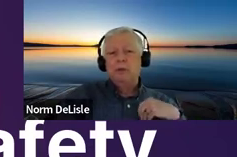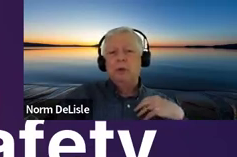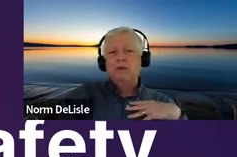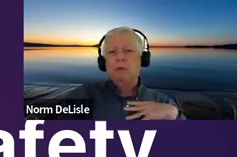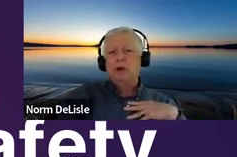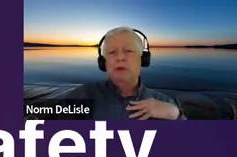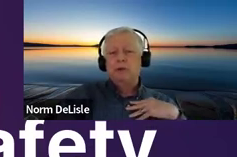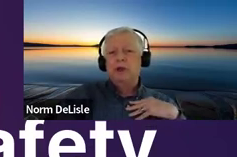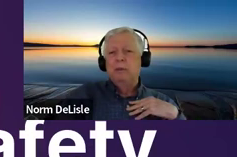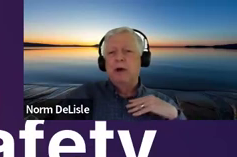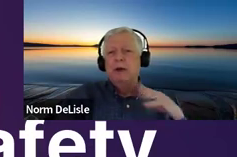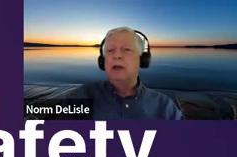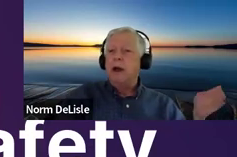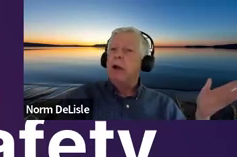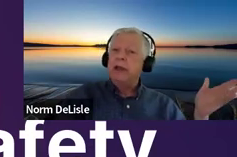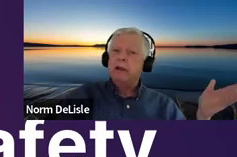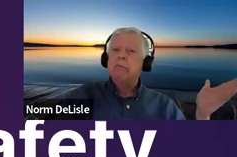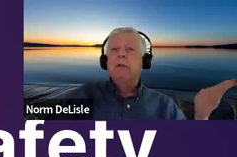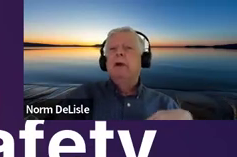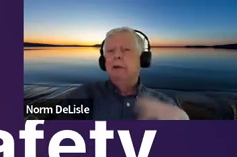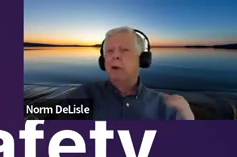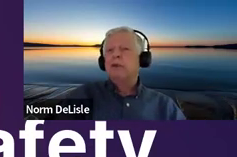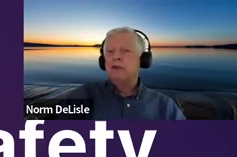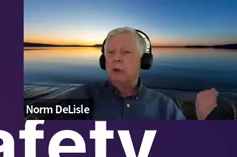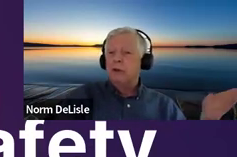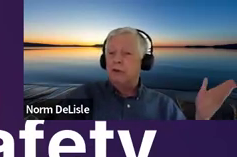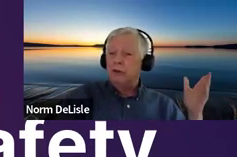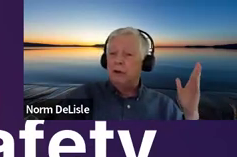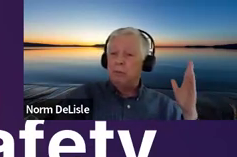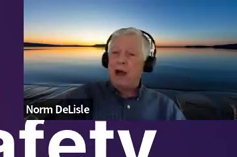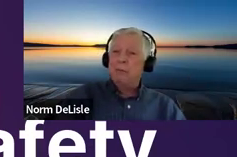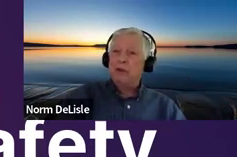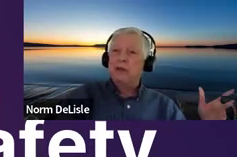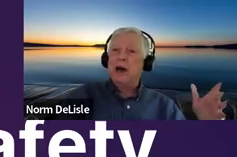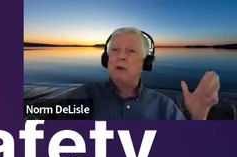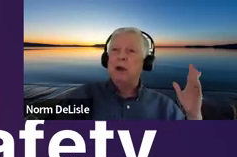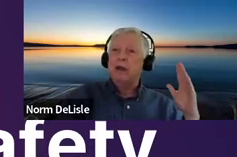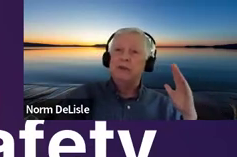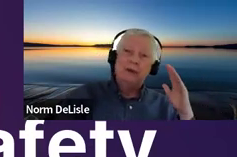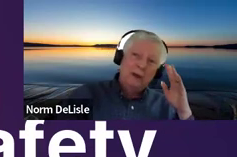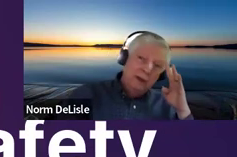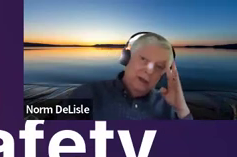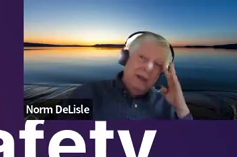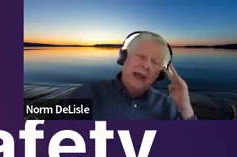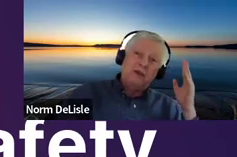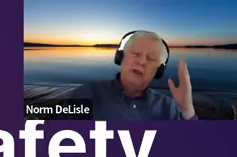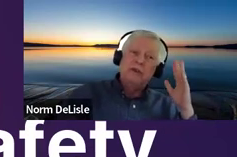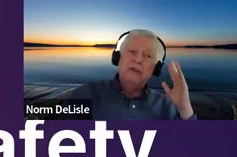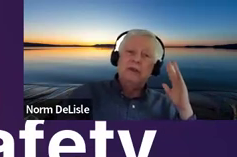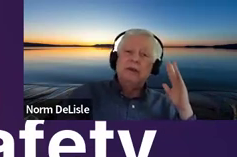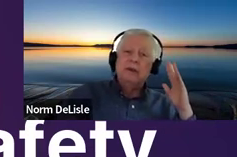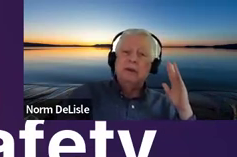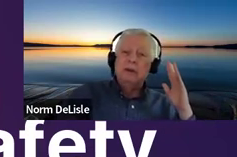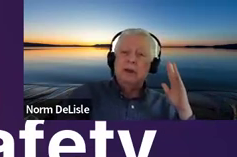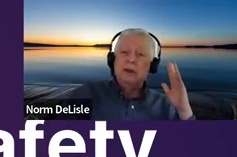something through Everbridge for Ingham County, and now I get notices when there's problems on the highways and